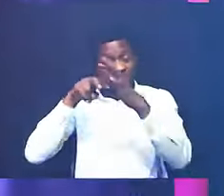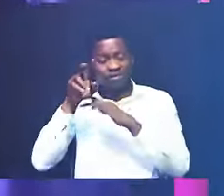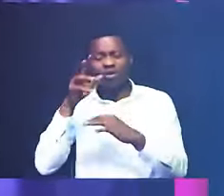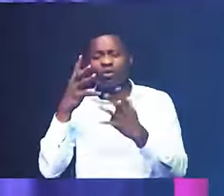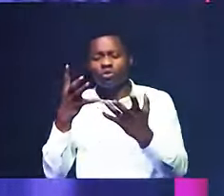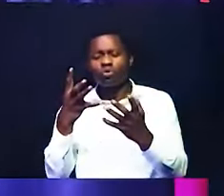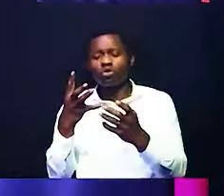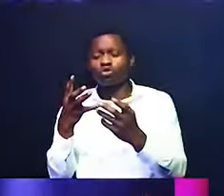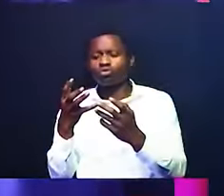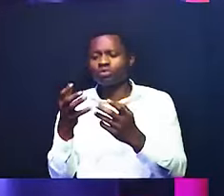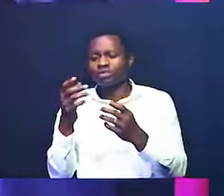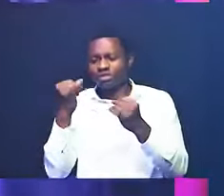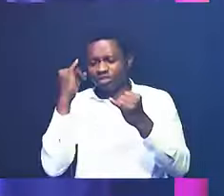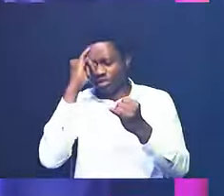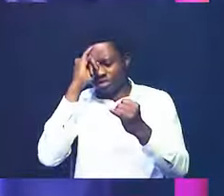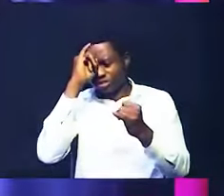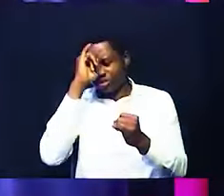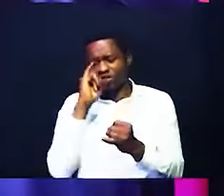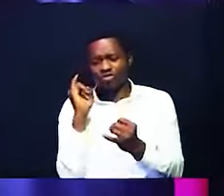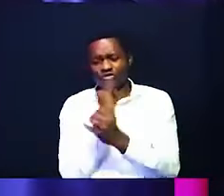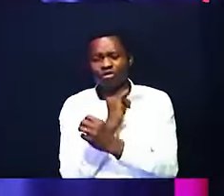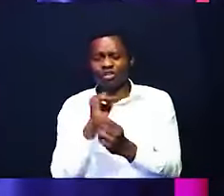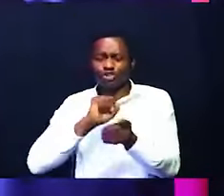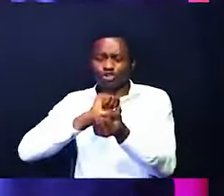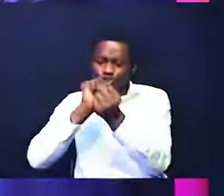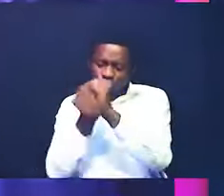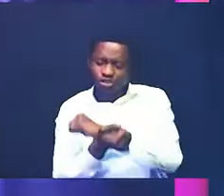echino beso sign the one ba urade and chambio.